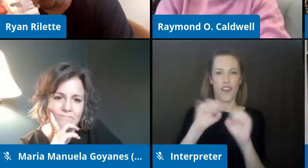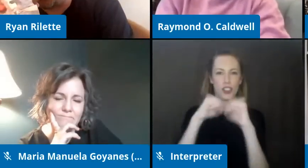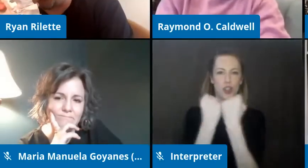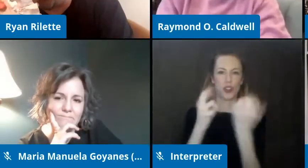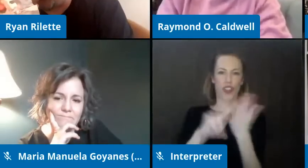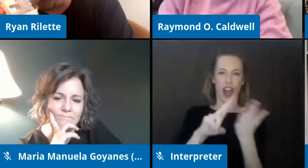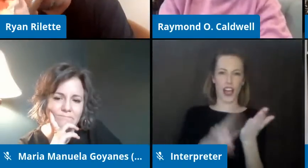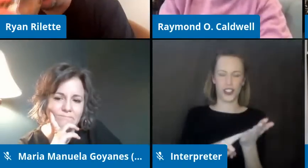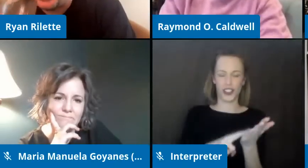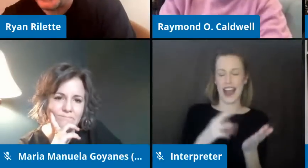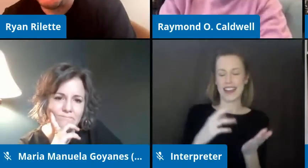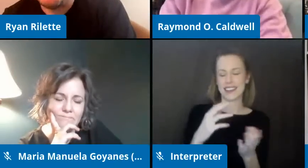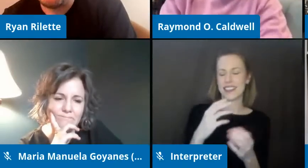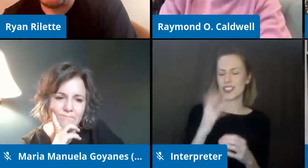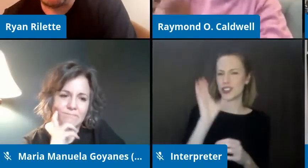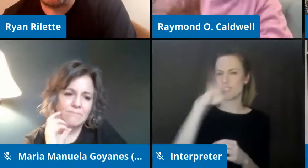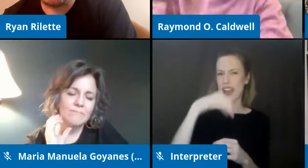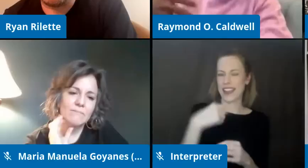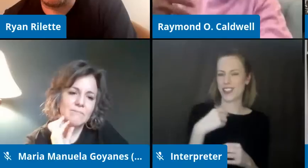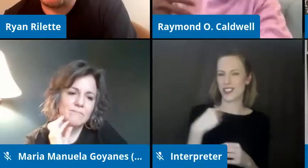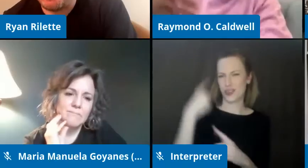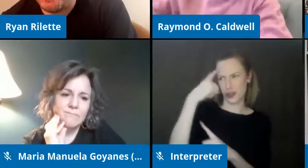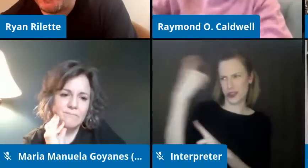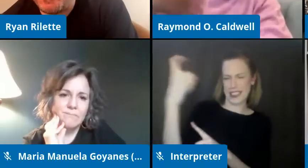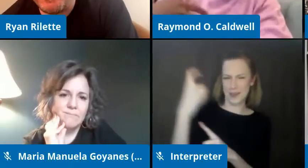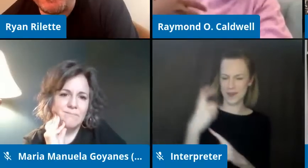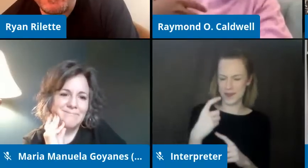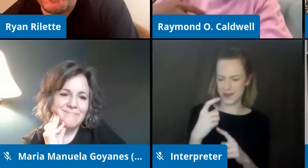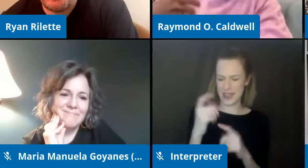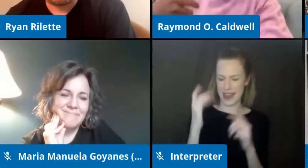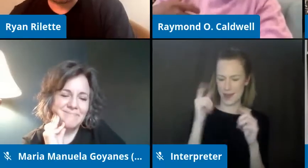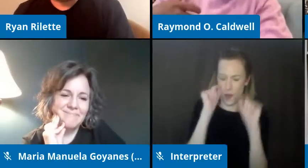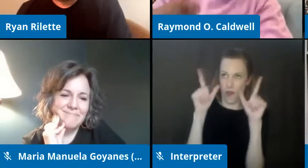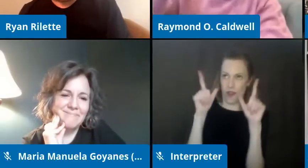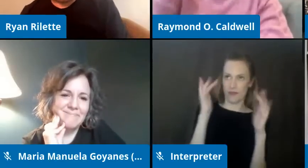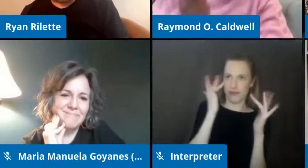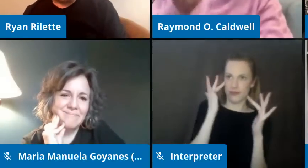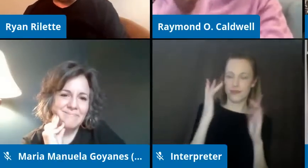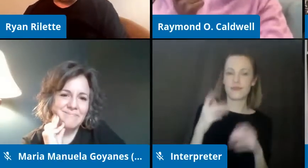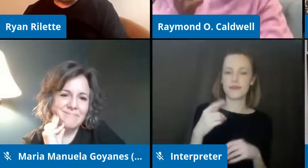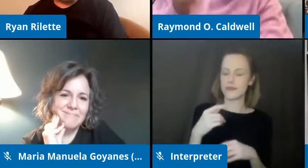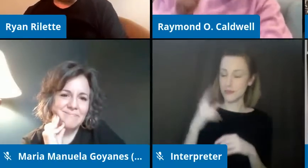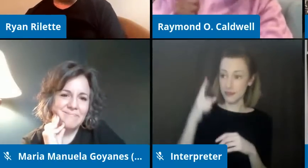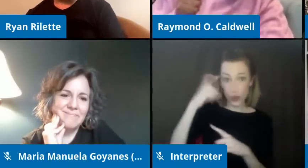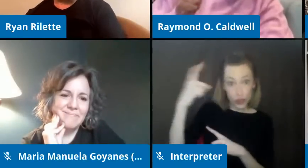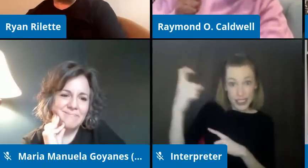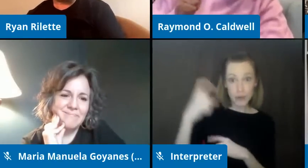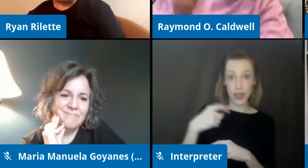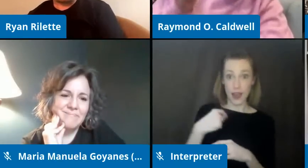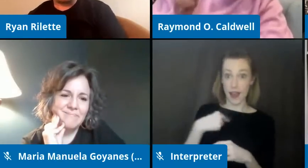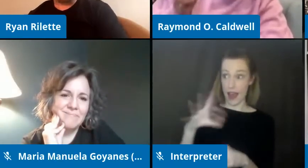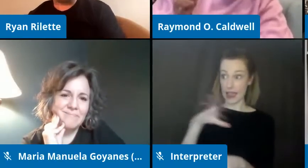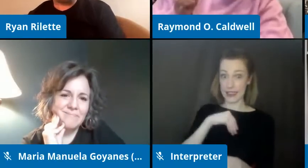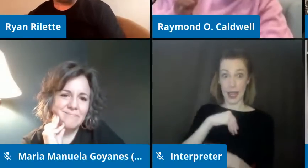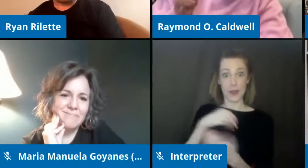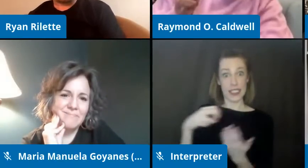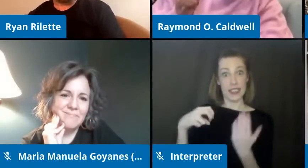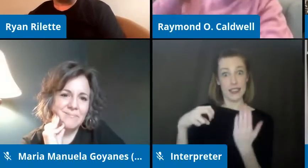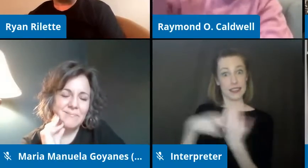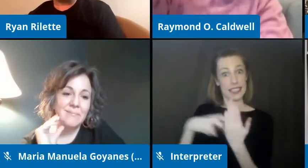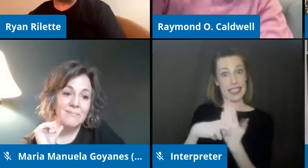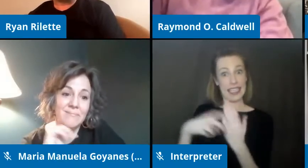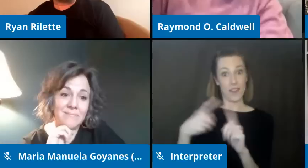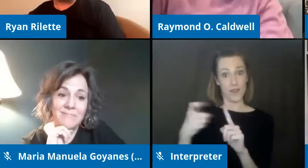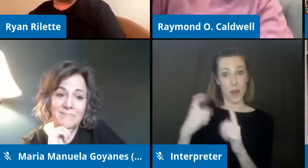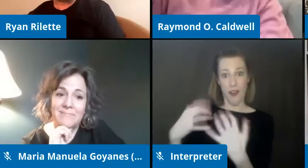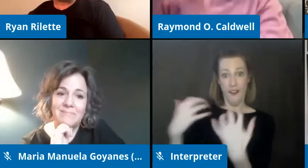like a fit of panic because I was taking a customer's ticket, a patron's ticket, and I asked, we actually take temperatures now. Can I go ahead and take your